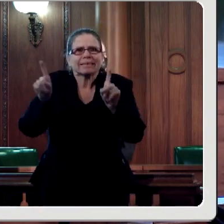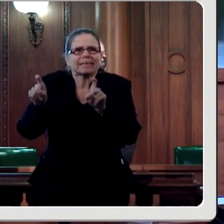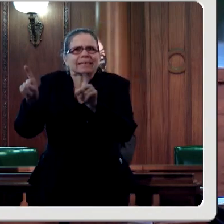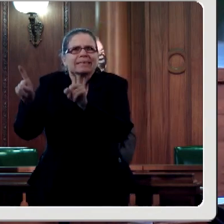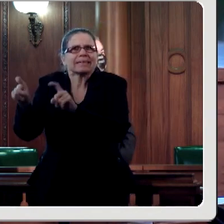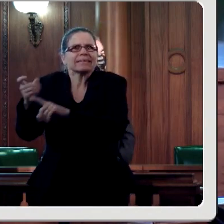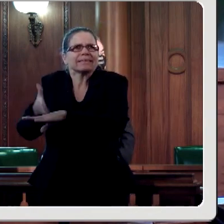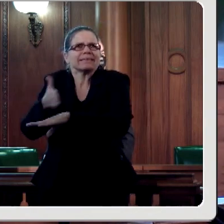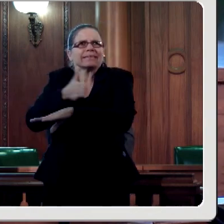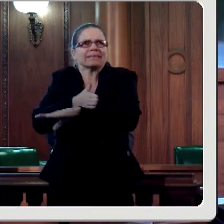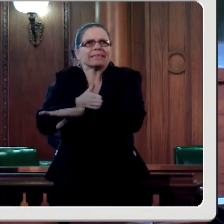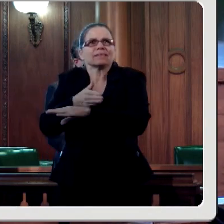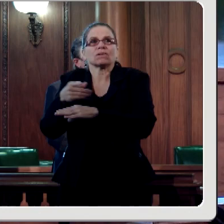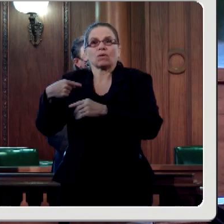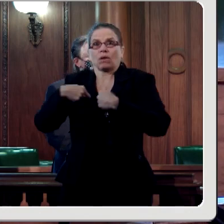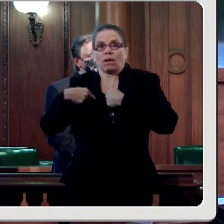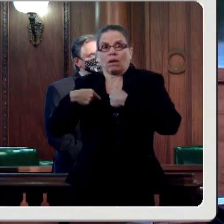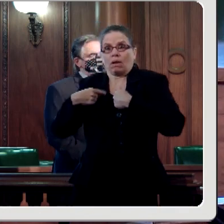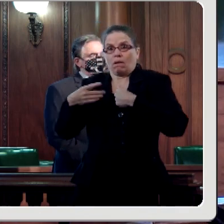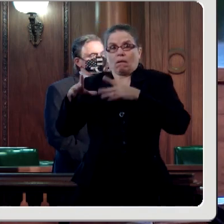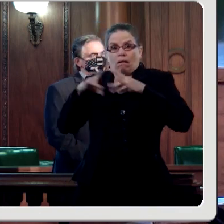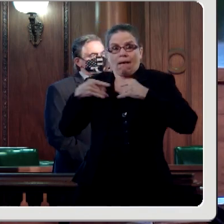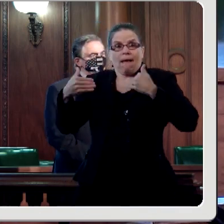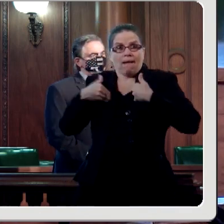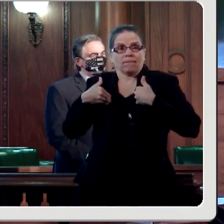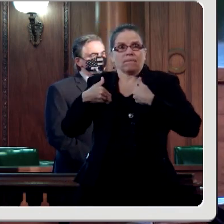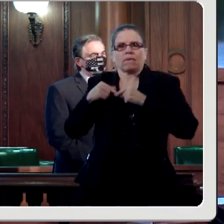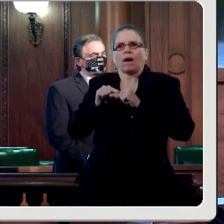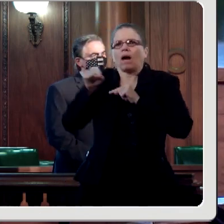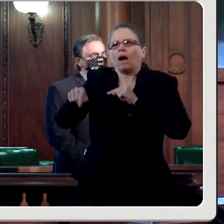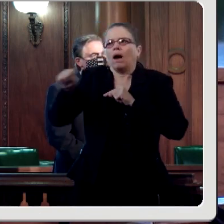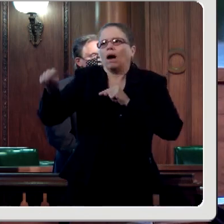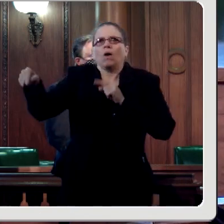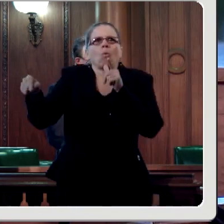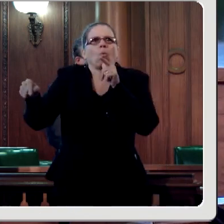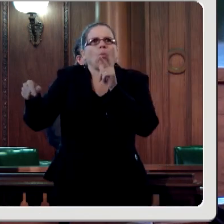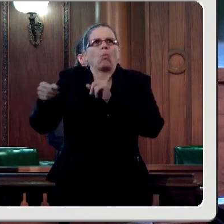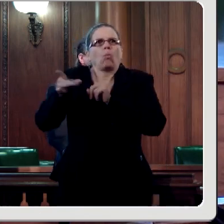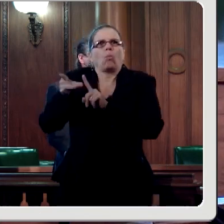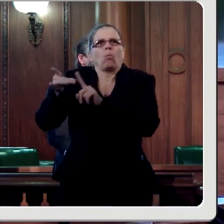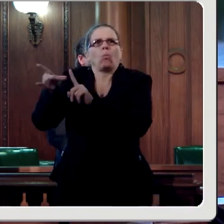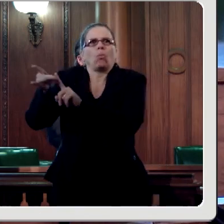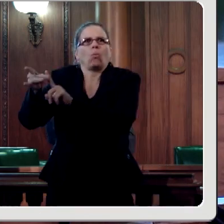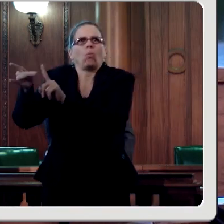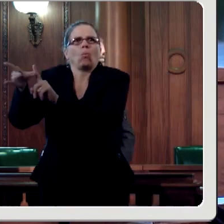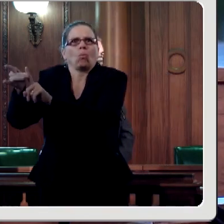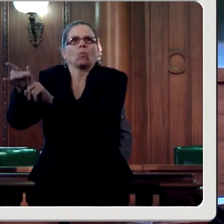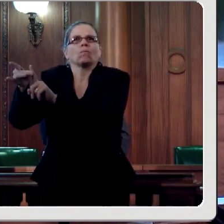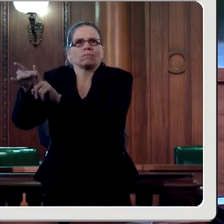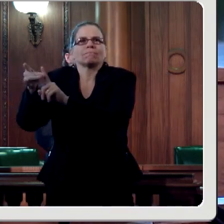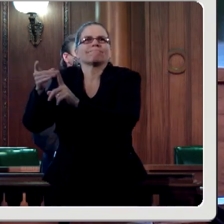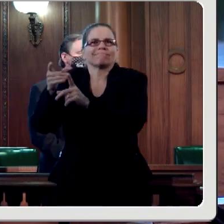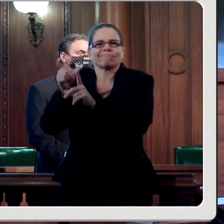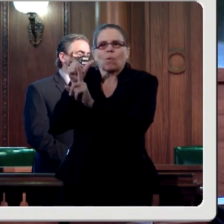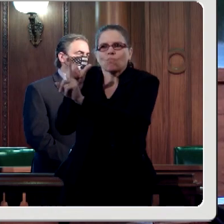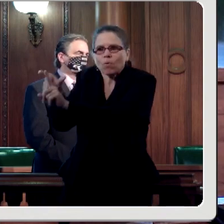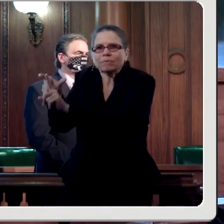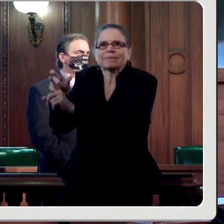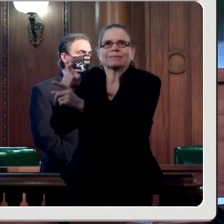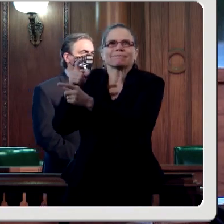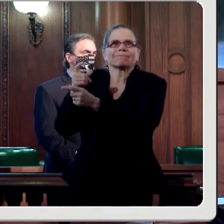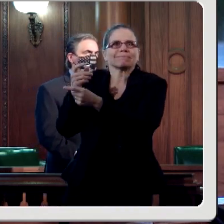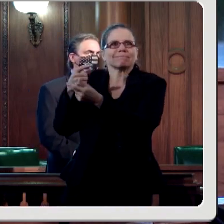tracing, isolation, quarantine for those who have been diagnosed COVID